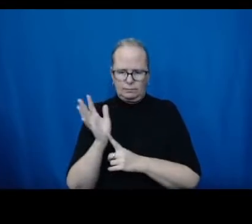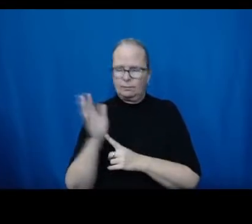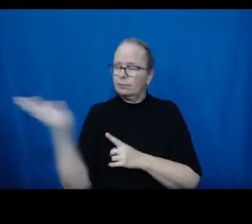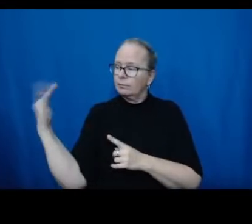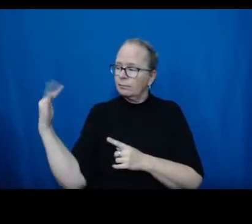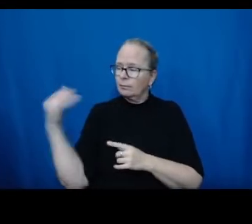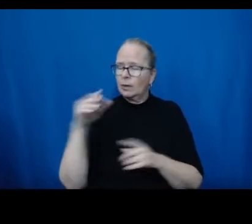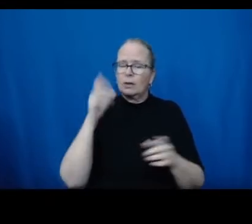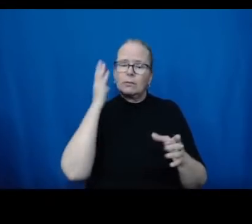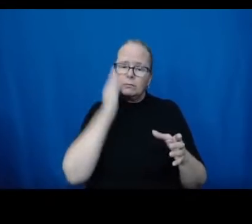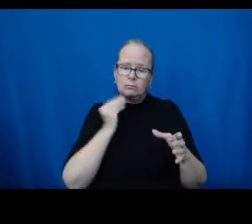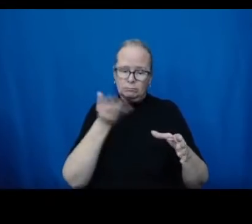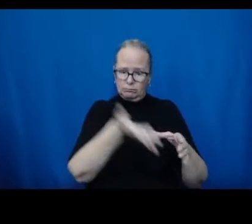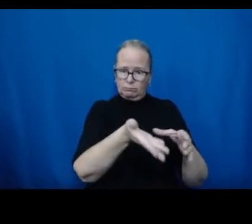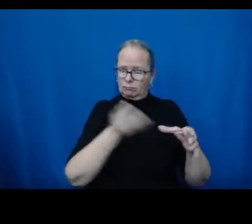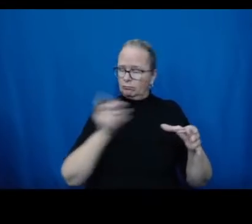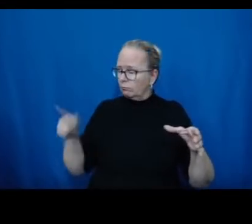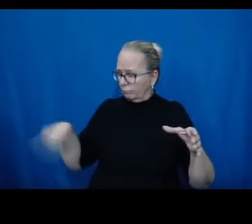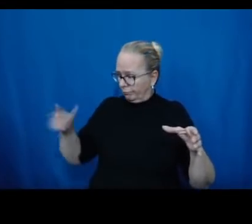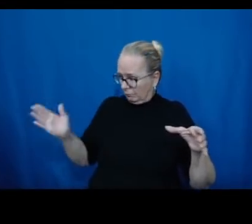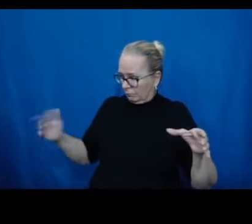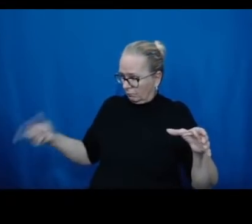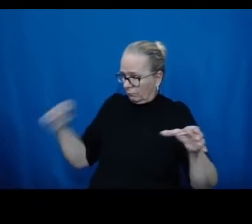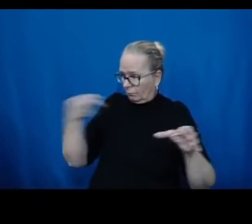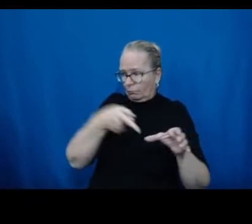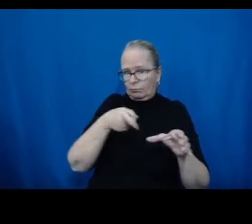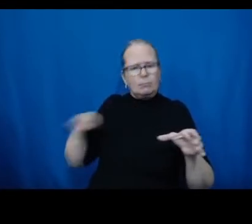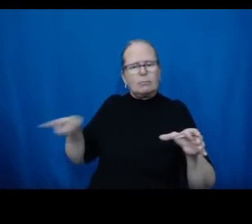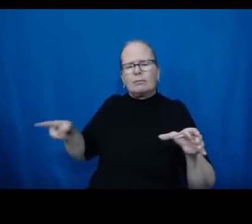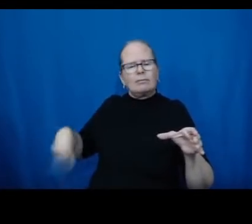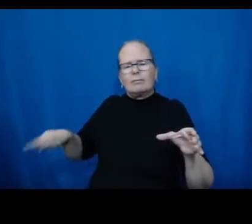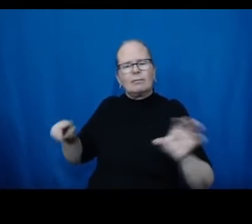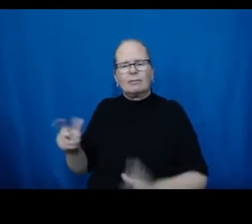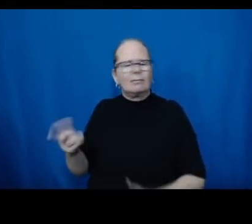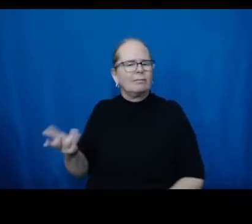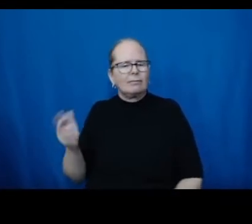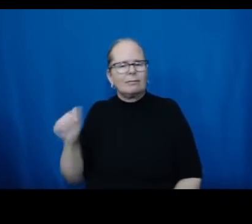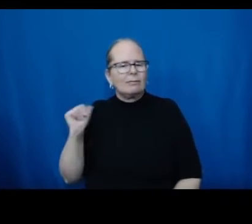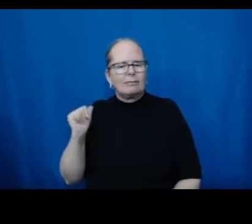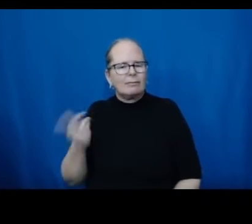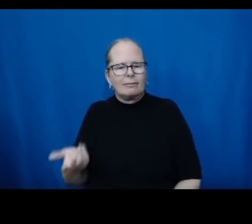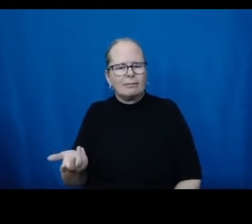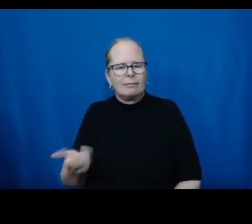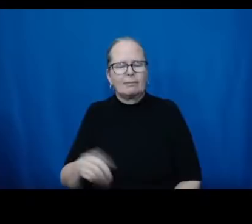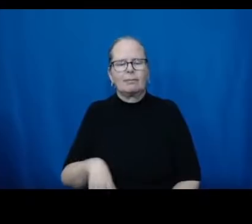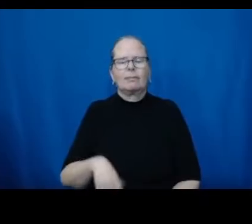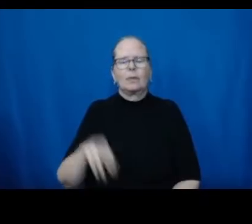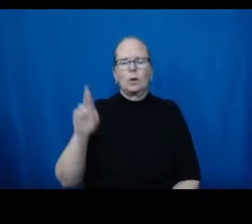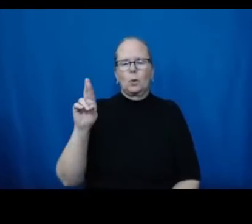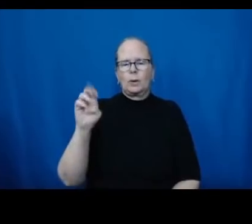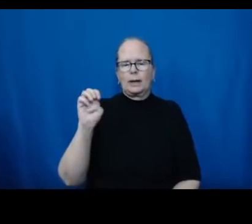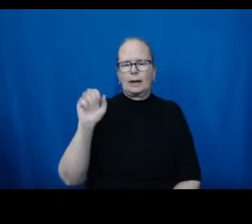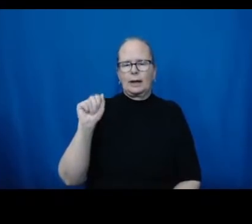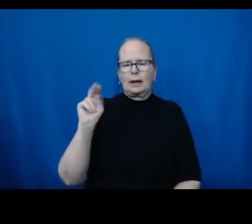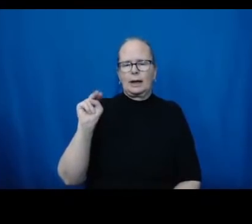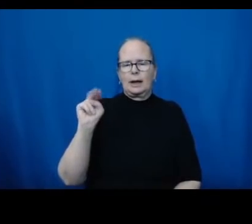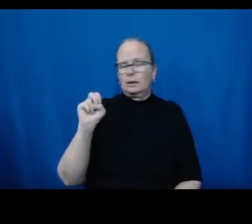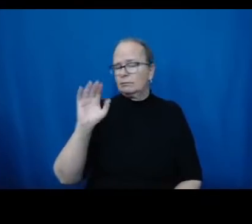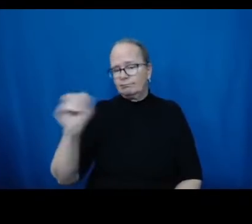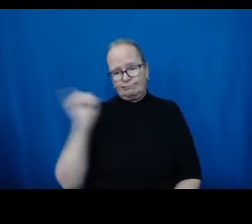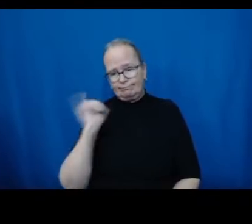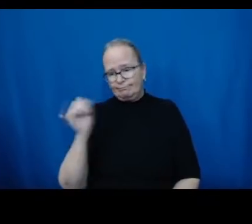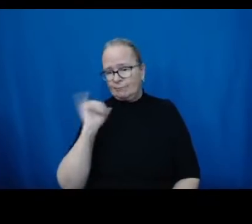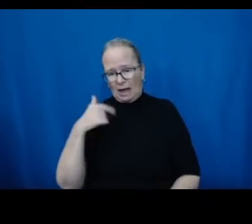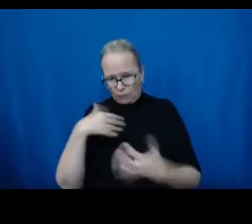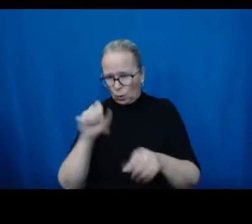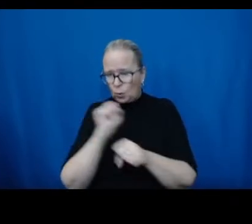I'll say the same, that my colleagues and the people I've worked with in ICU, and then my colleagues in my regular day job, everybody was super excited to get vaccinated.